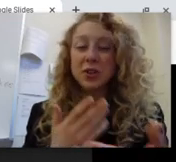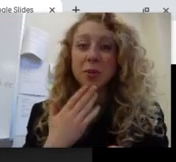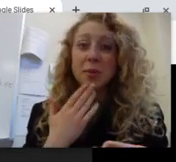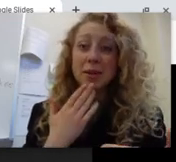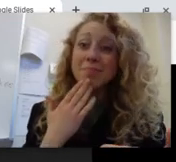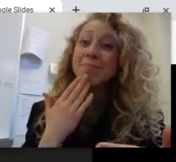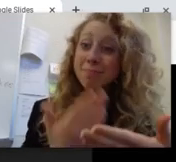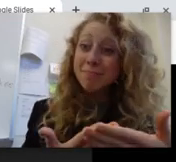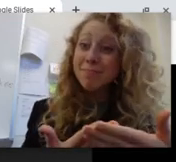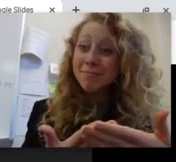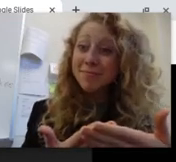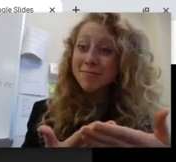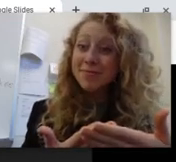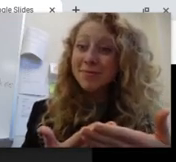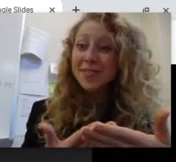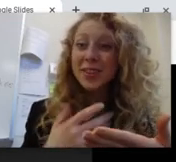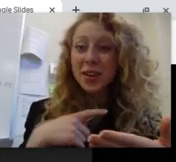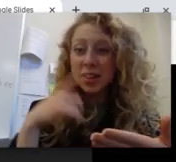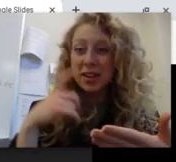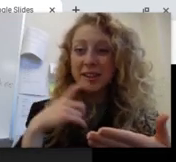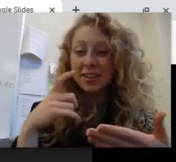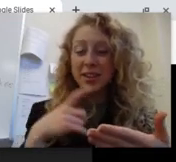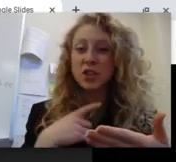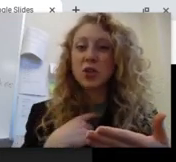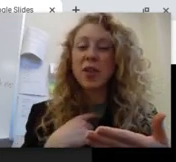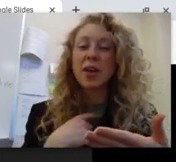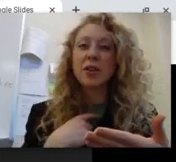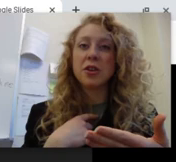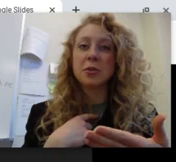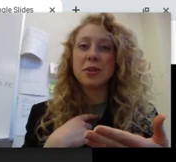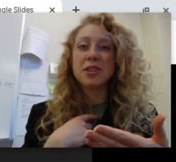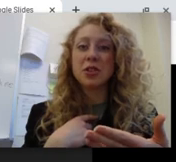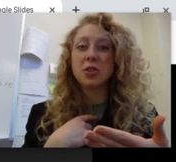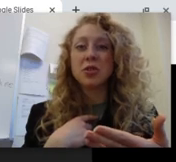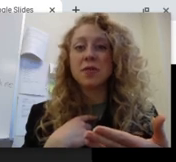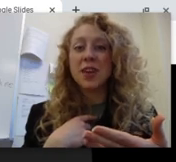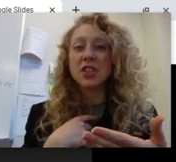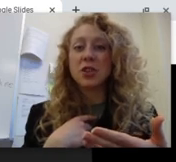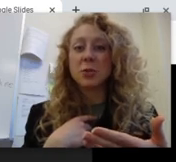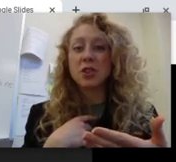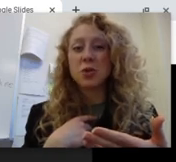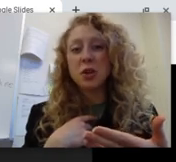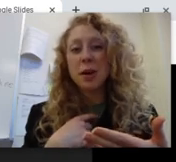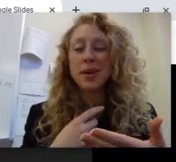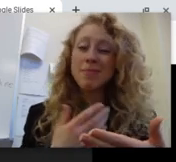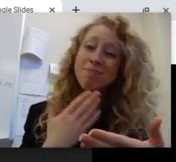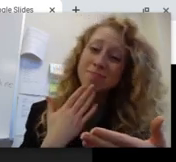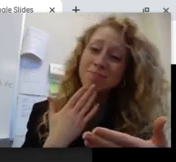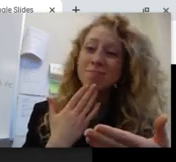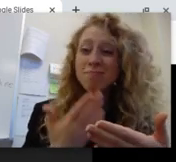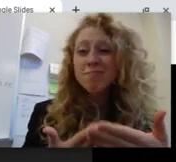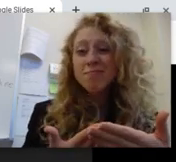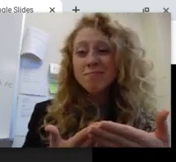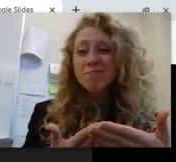not. So you might be good and show that in your facial expression, or you might be,